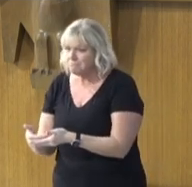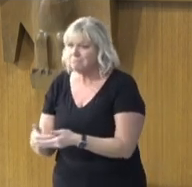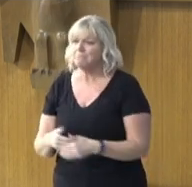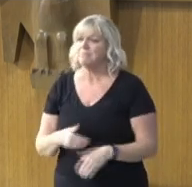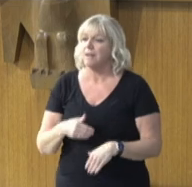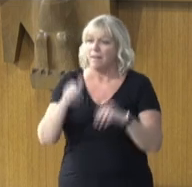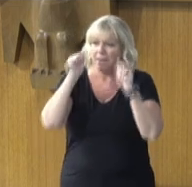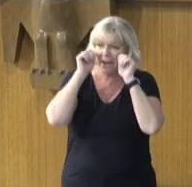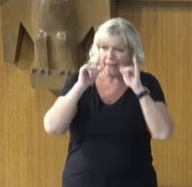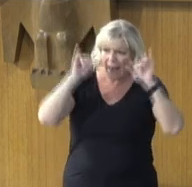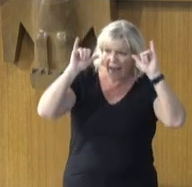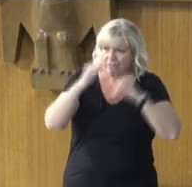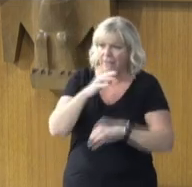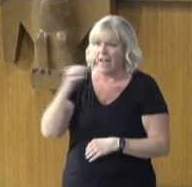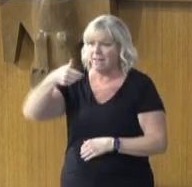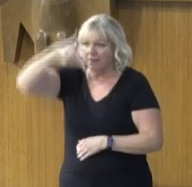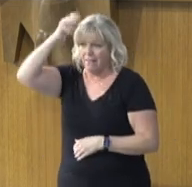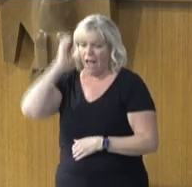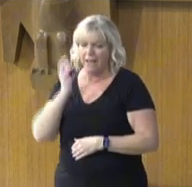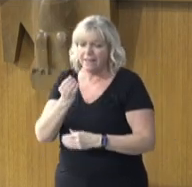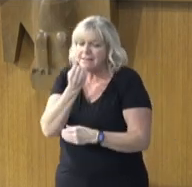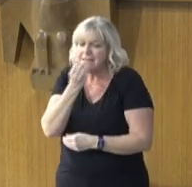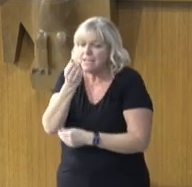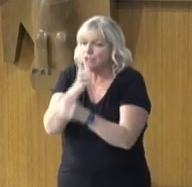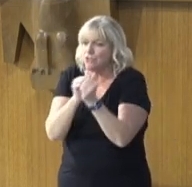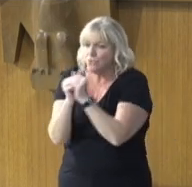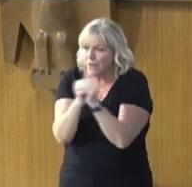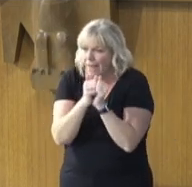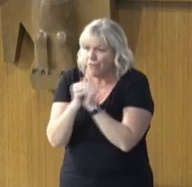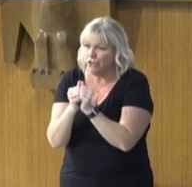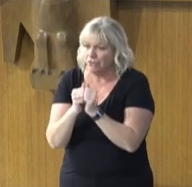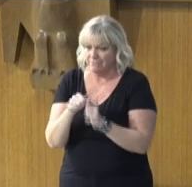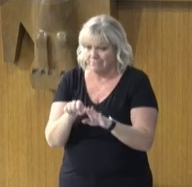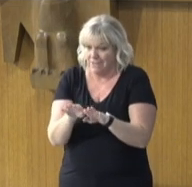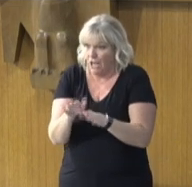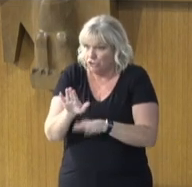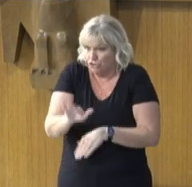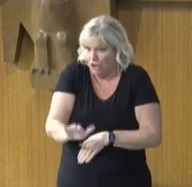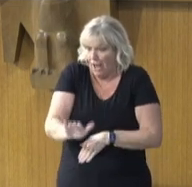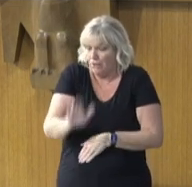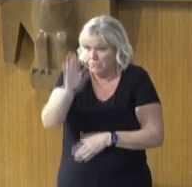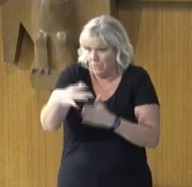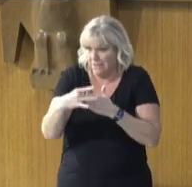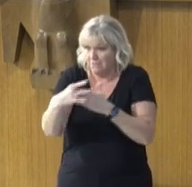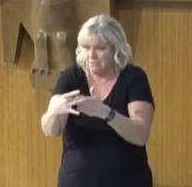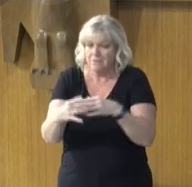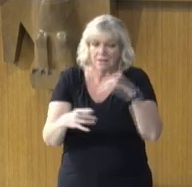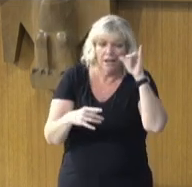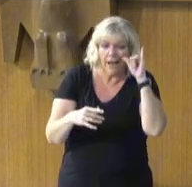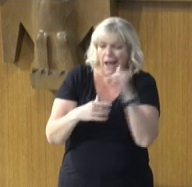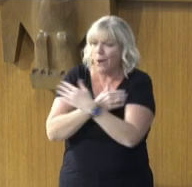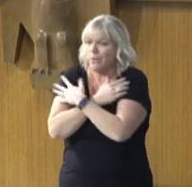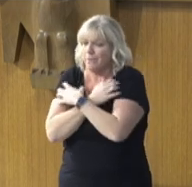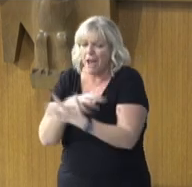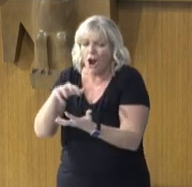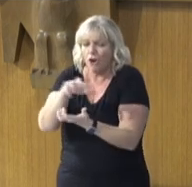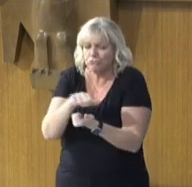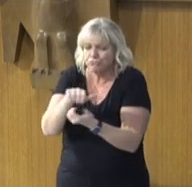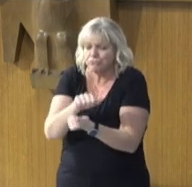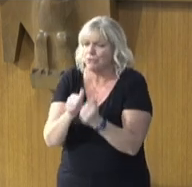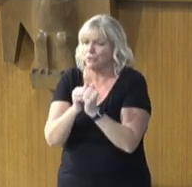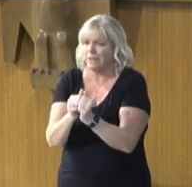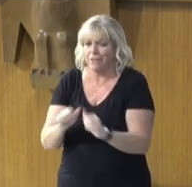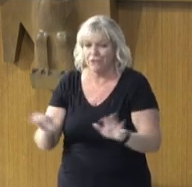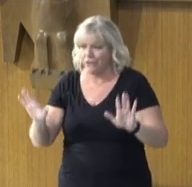will feed together, and a little child shall lead them. The cow and the bear shall graze, their young shall lie